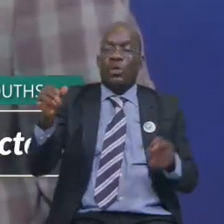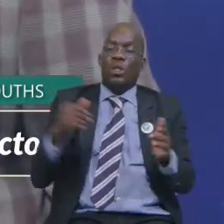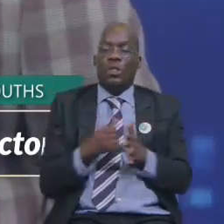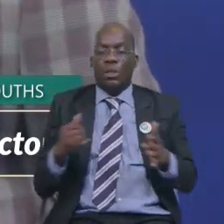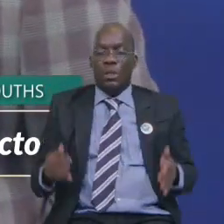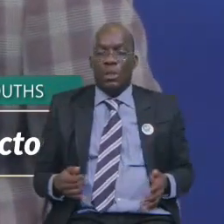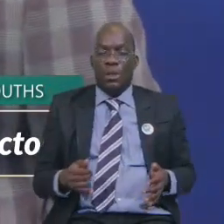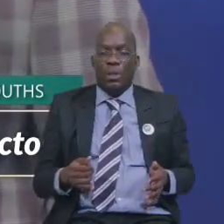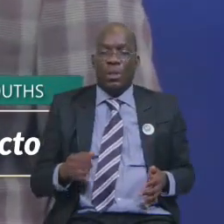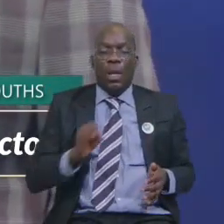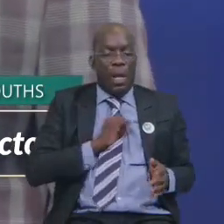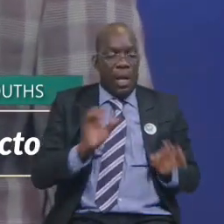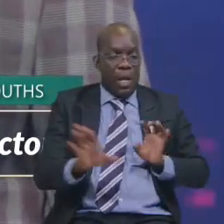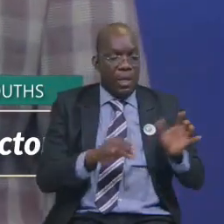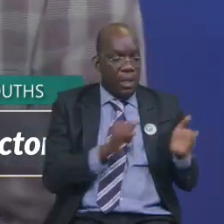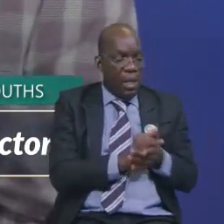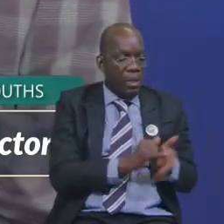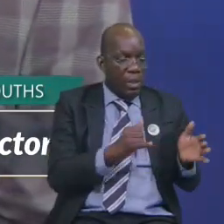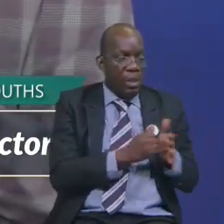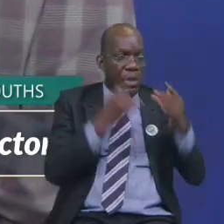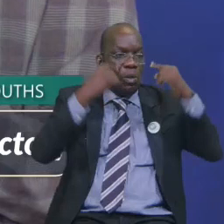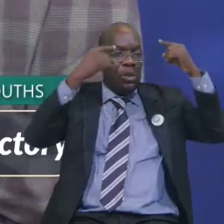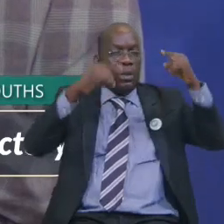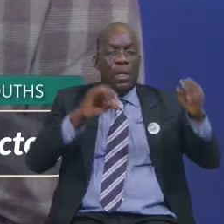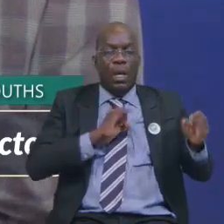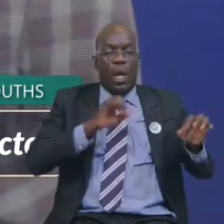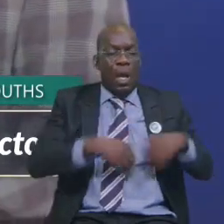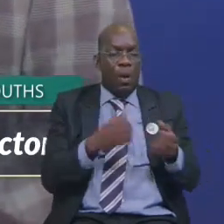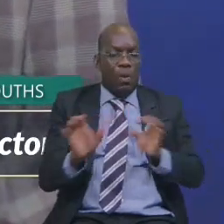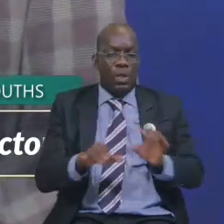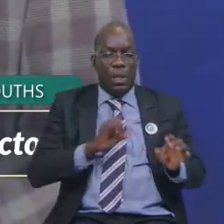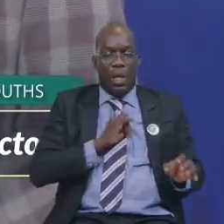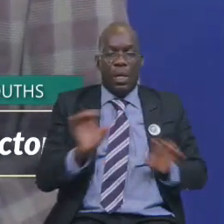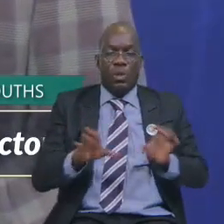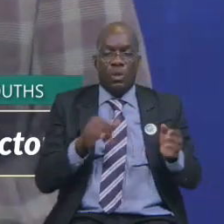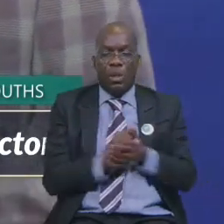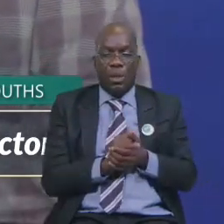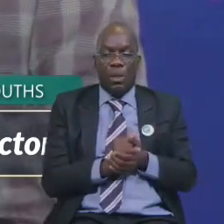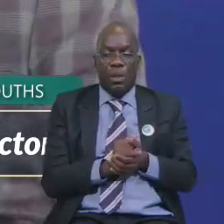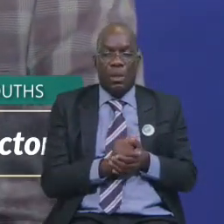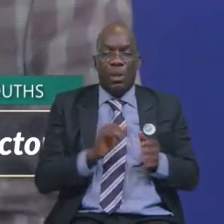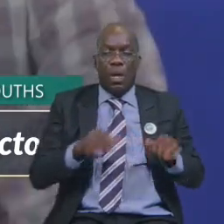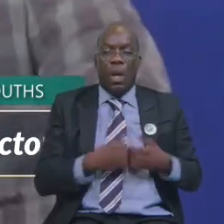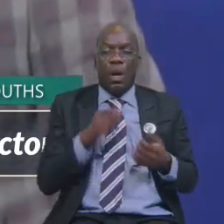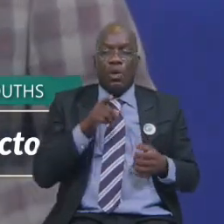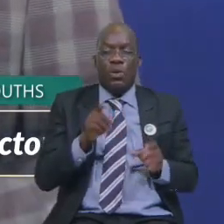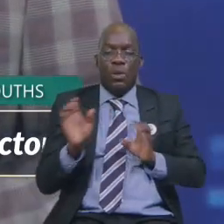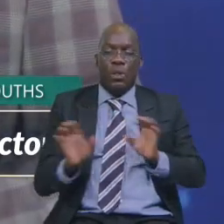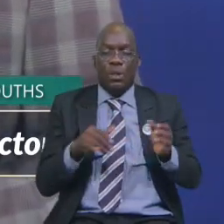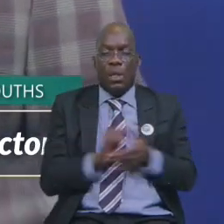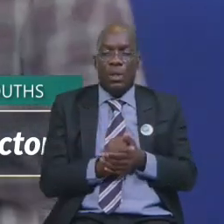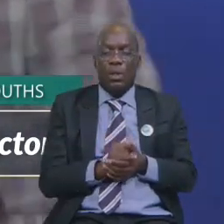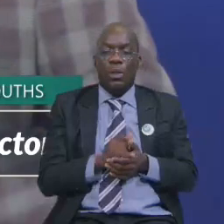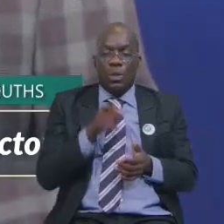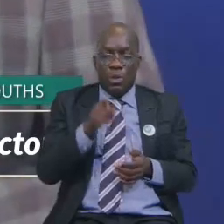I did that. It succeeded. How did I do that? And the how you did that, maximize